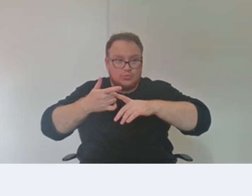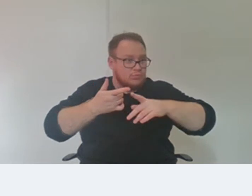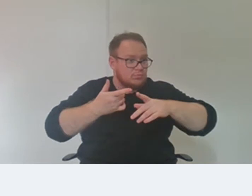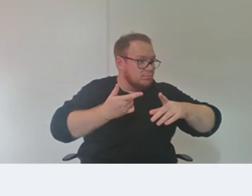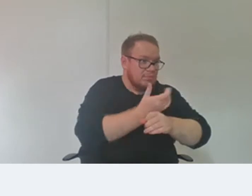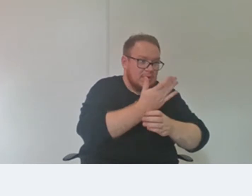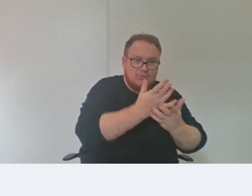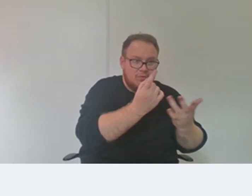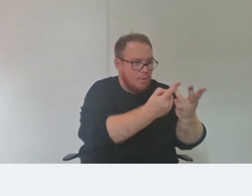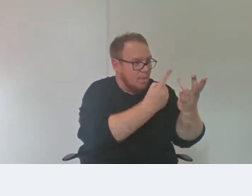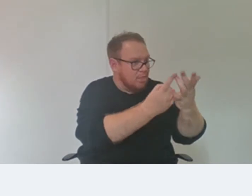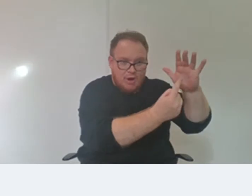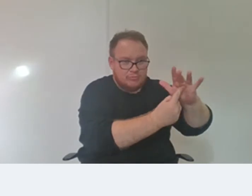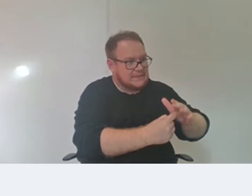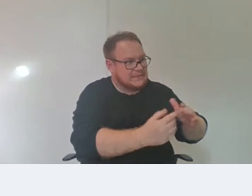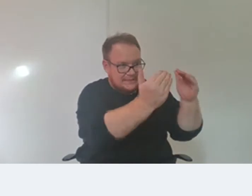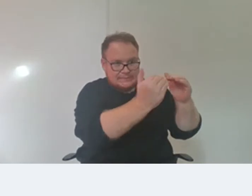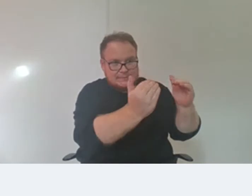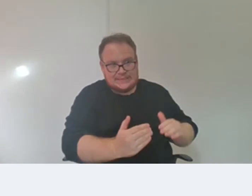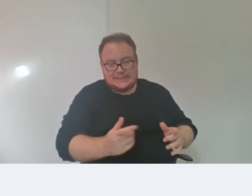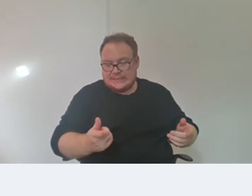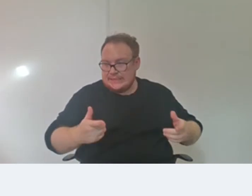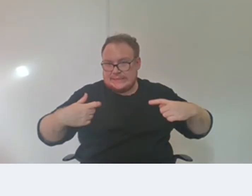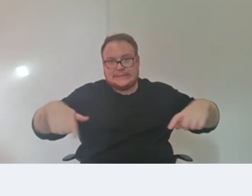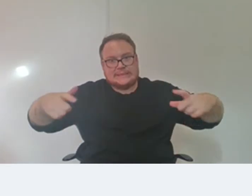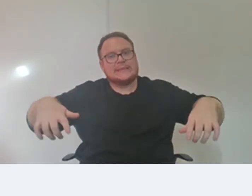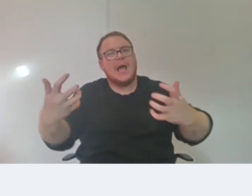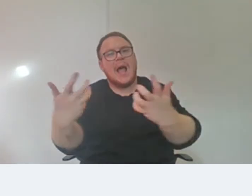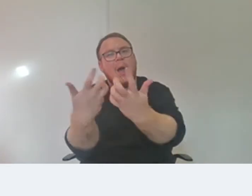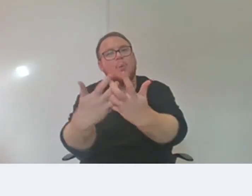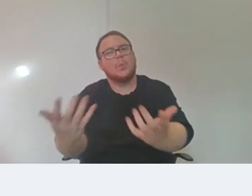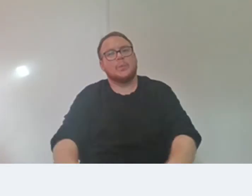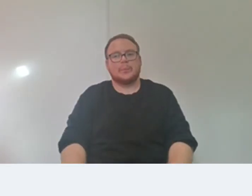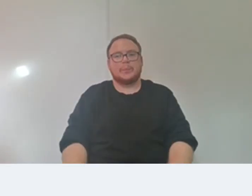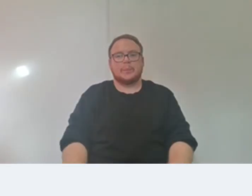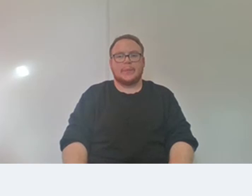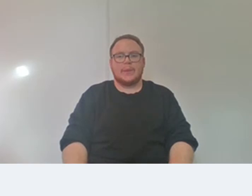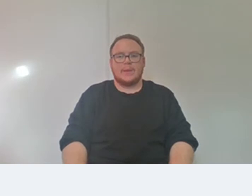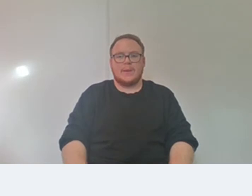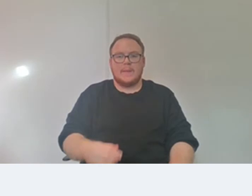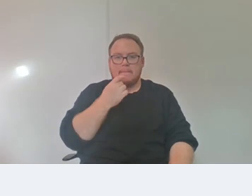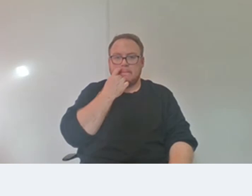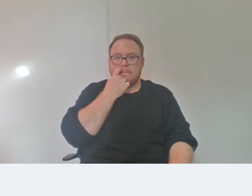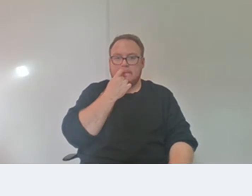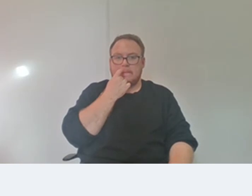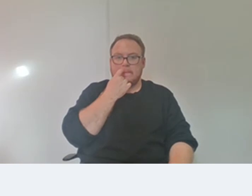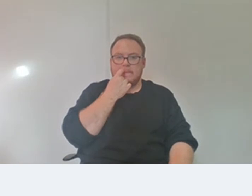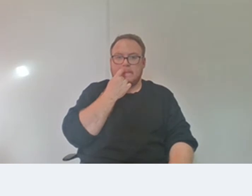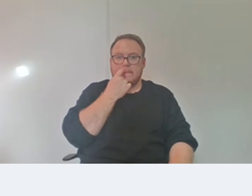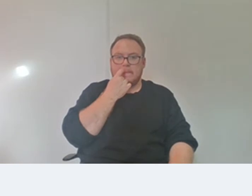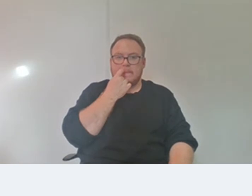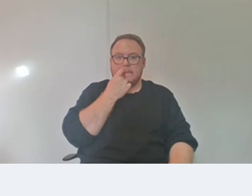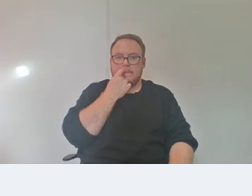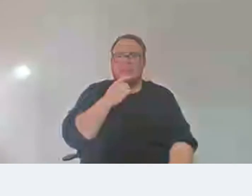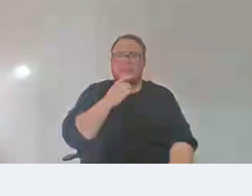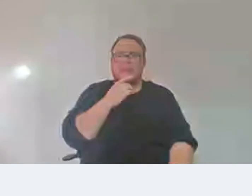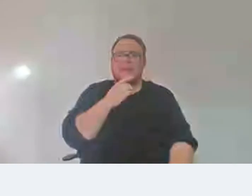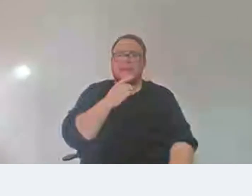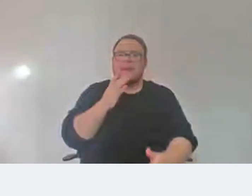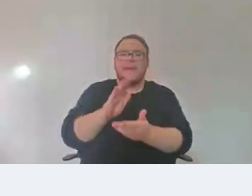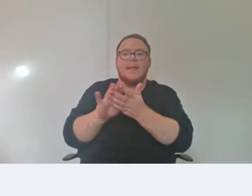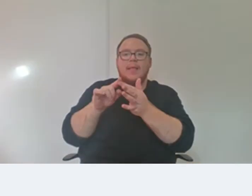to respond to that, please? Yeah, thanks, Alison, and thanks, Ian. And again, a really, really good question. Quite a lot in there, and probably